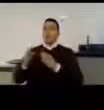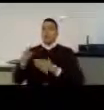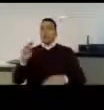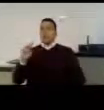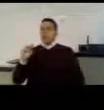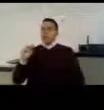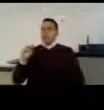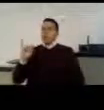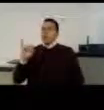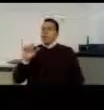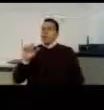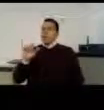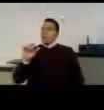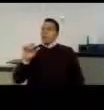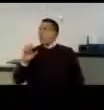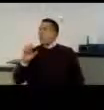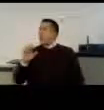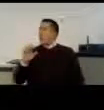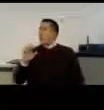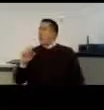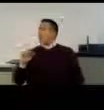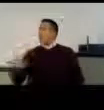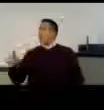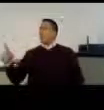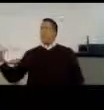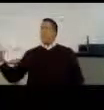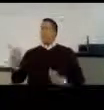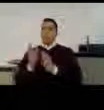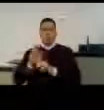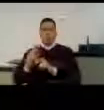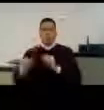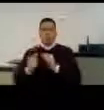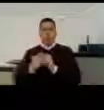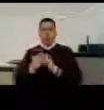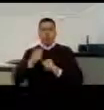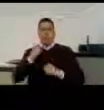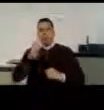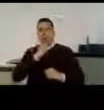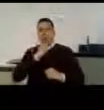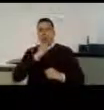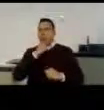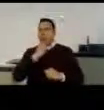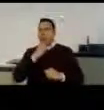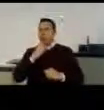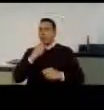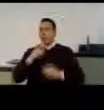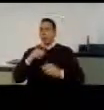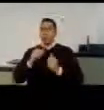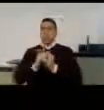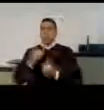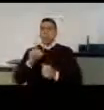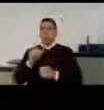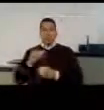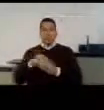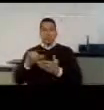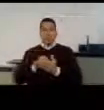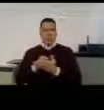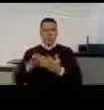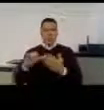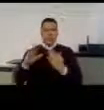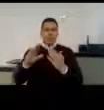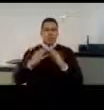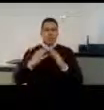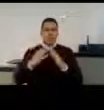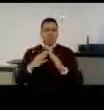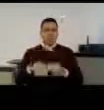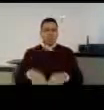You clearly live in the present, passionately working with girls and students with disabilities in the New York City school system.